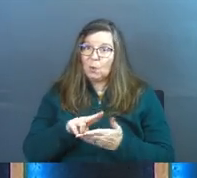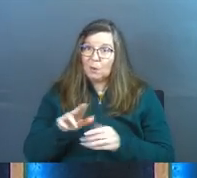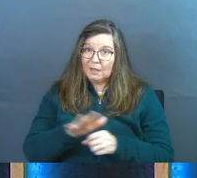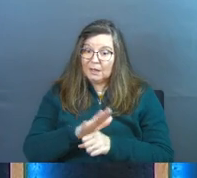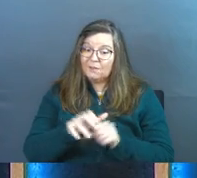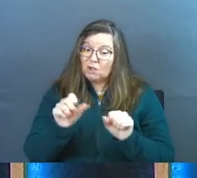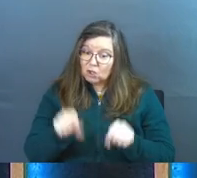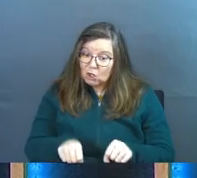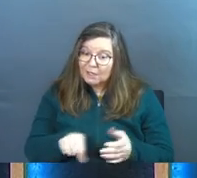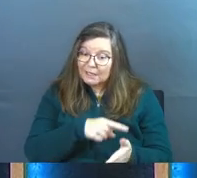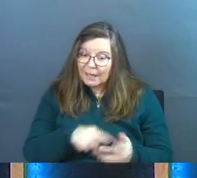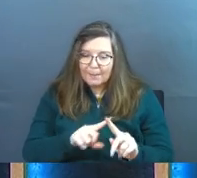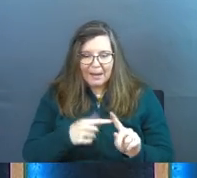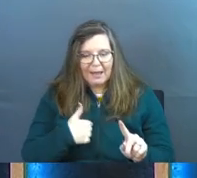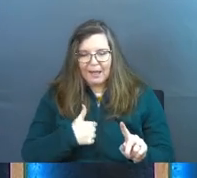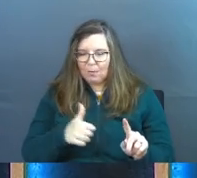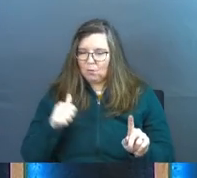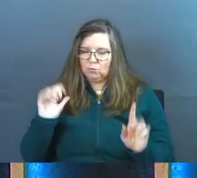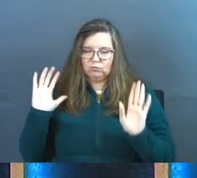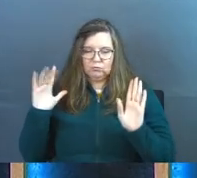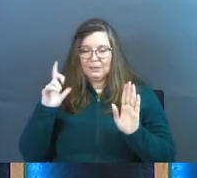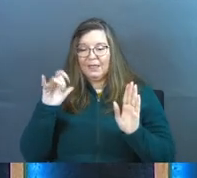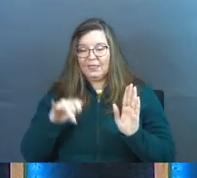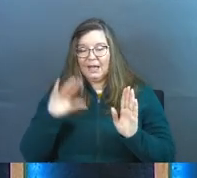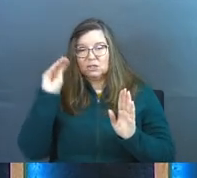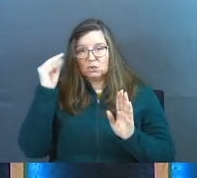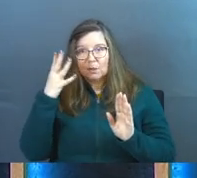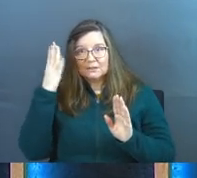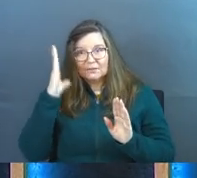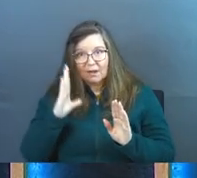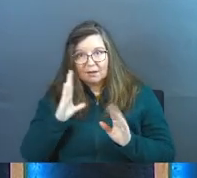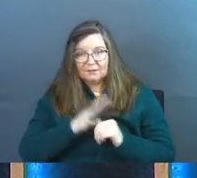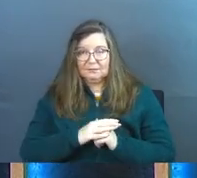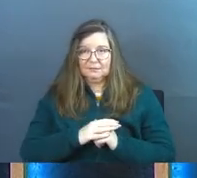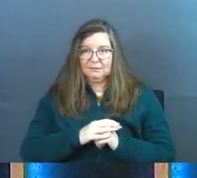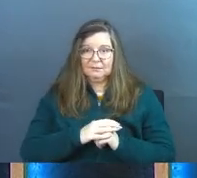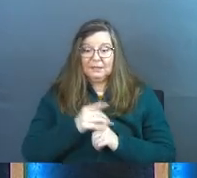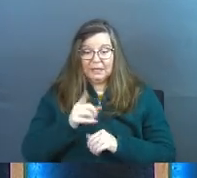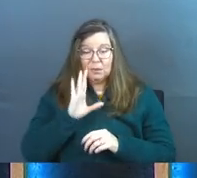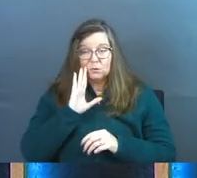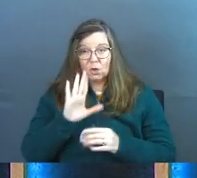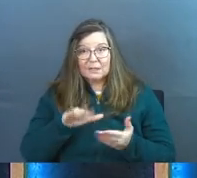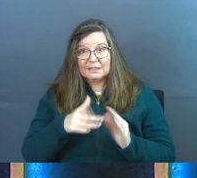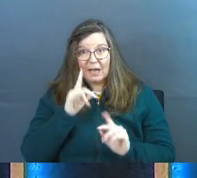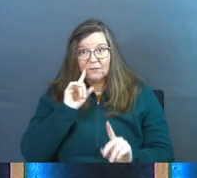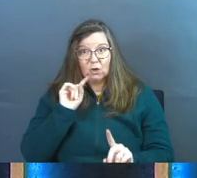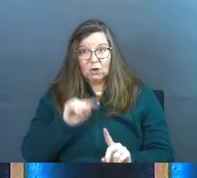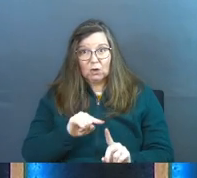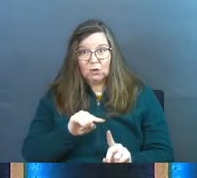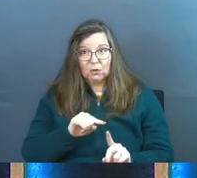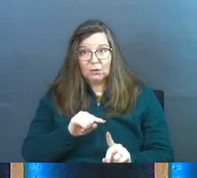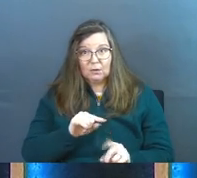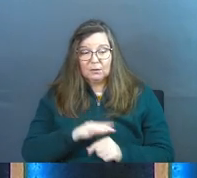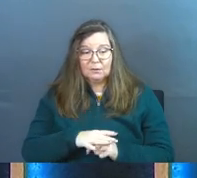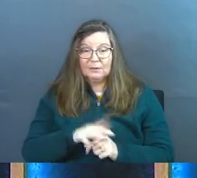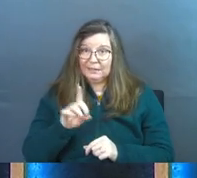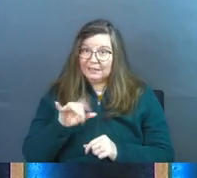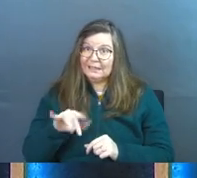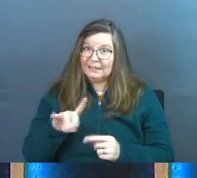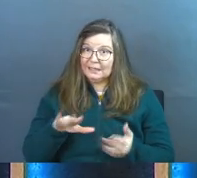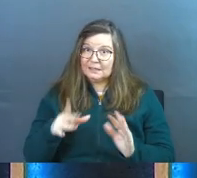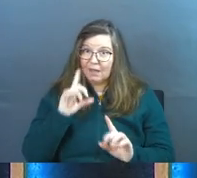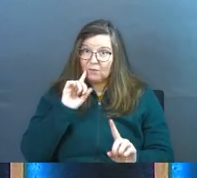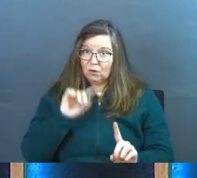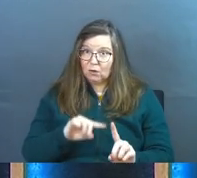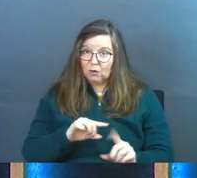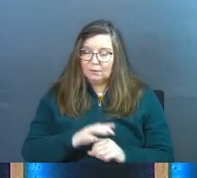could actually condemn you. And I'm not going to do it because that's the grace of God. He was going to die for her. He did die for